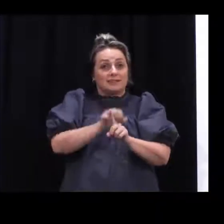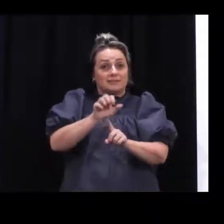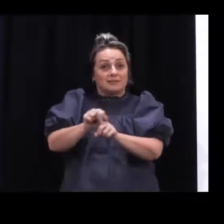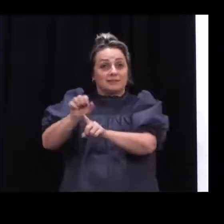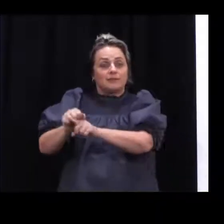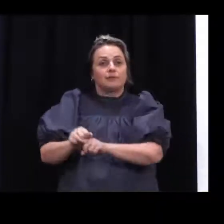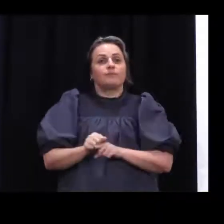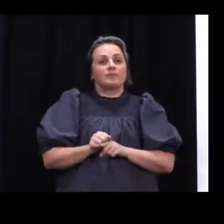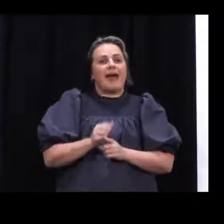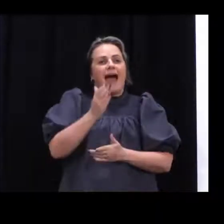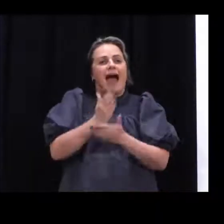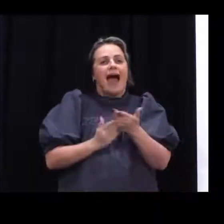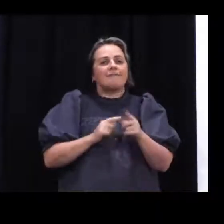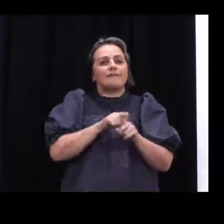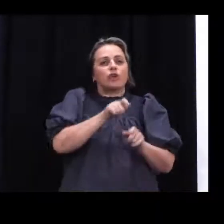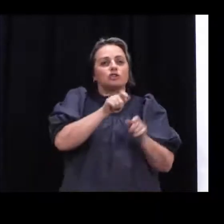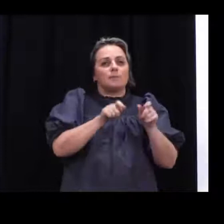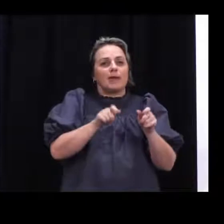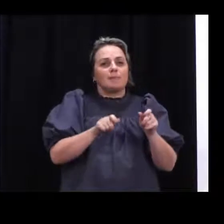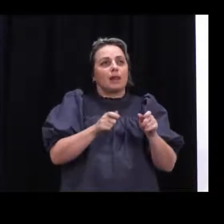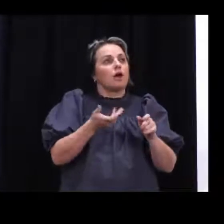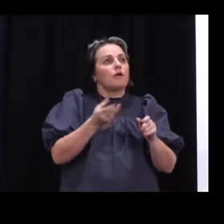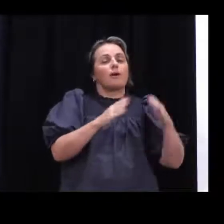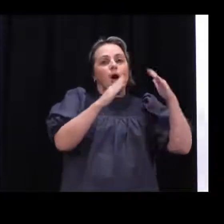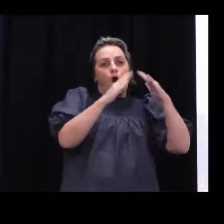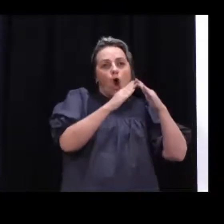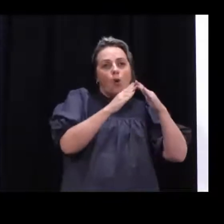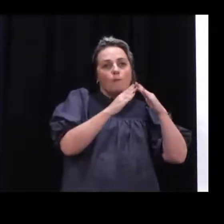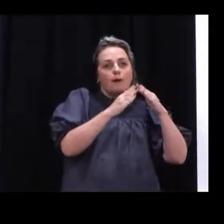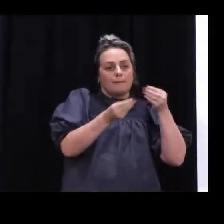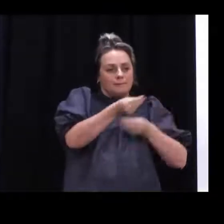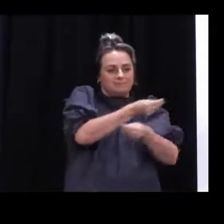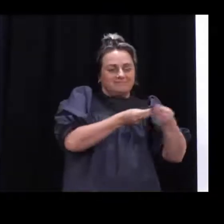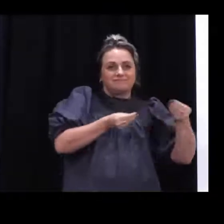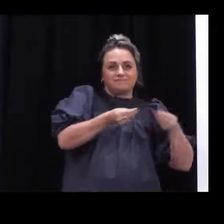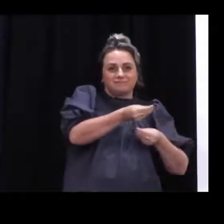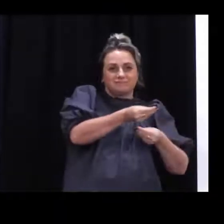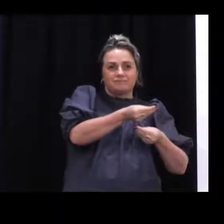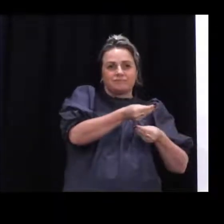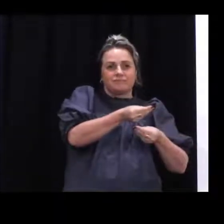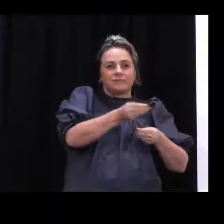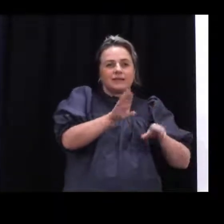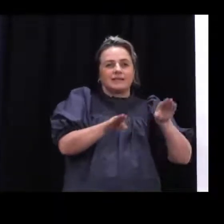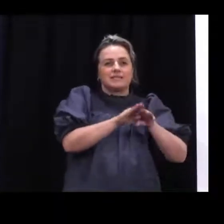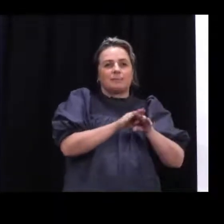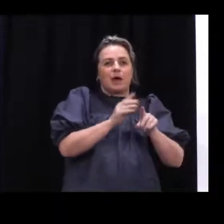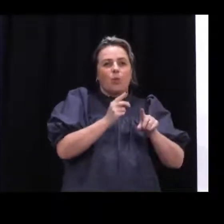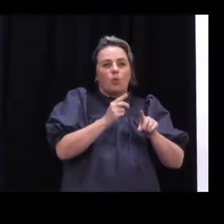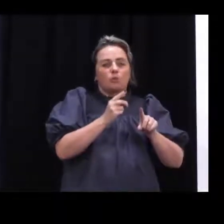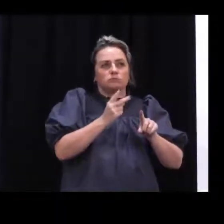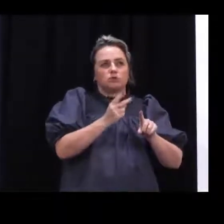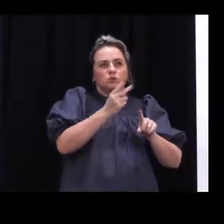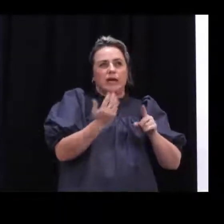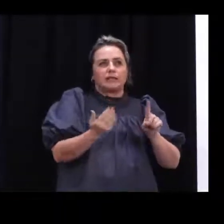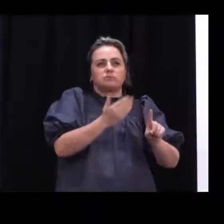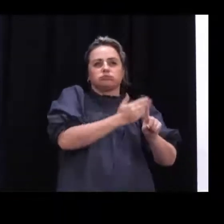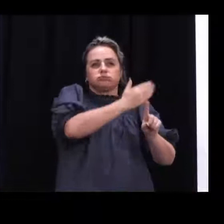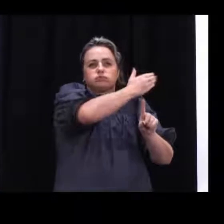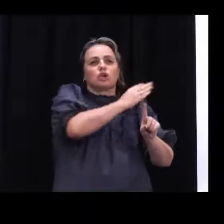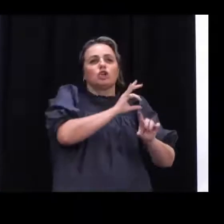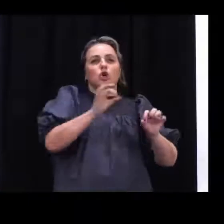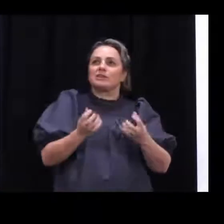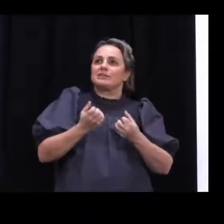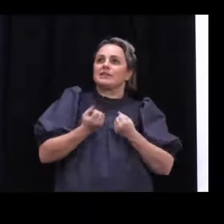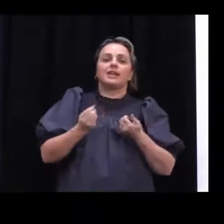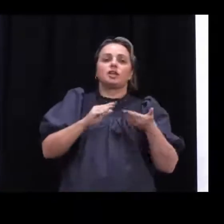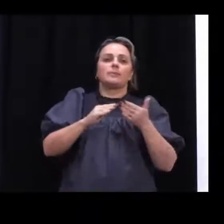those were household contacts of an existing case, similar to the day before, rather than from exposures in the community.